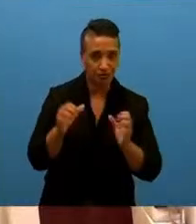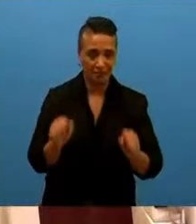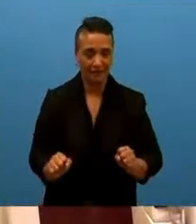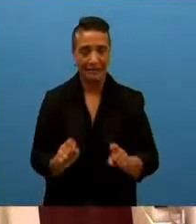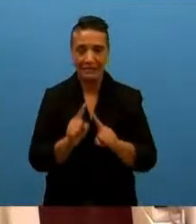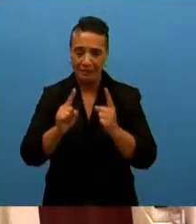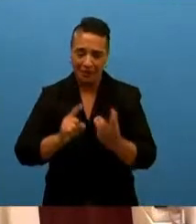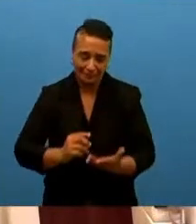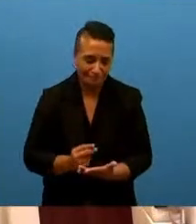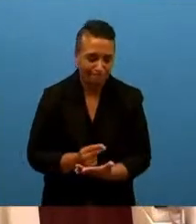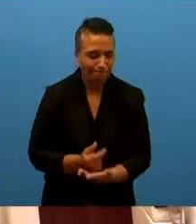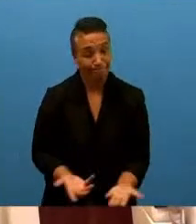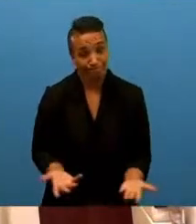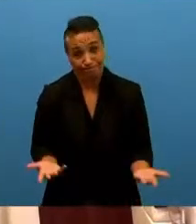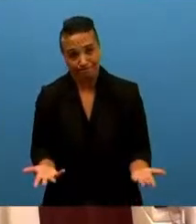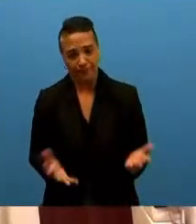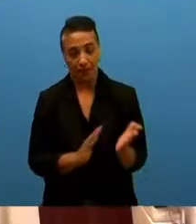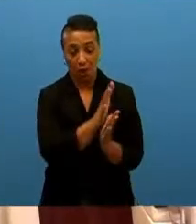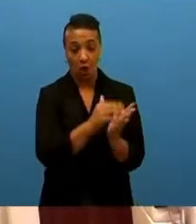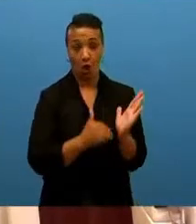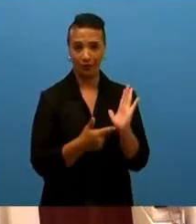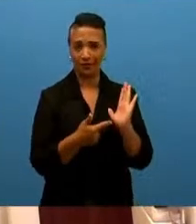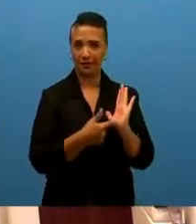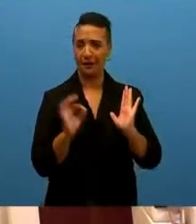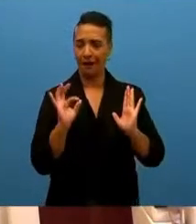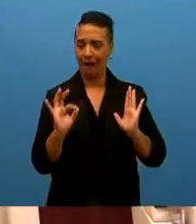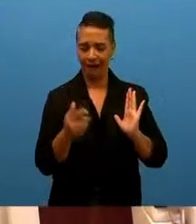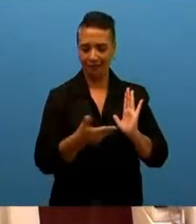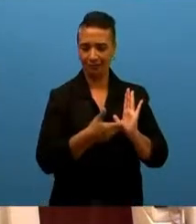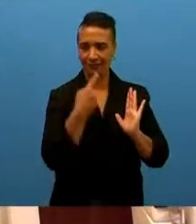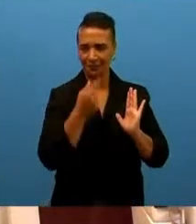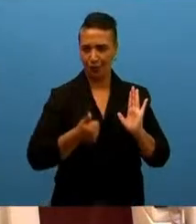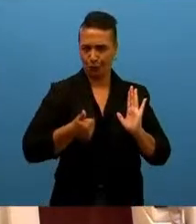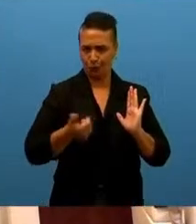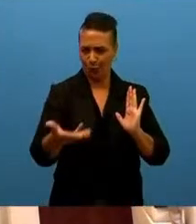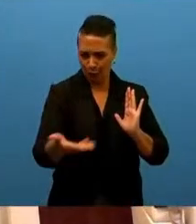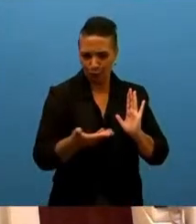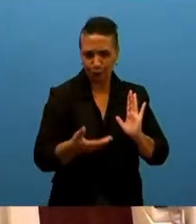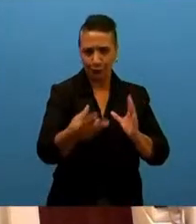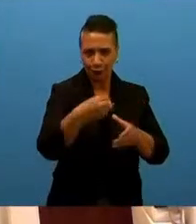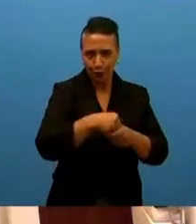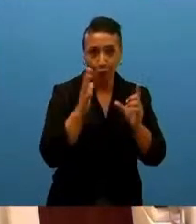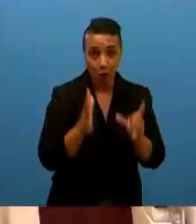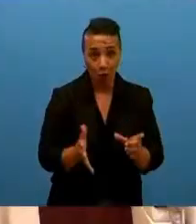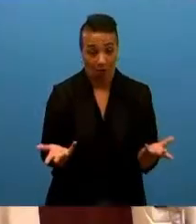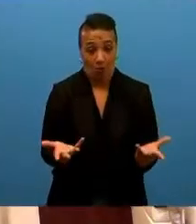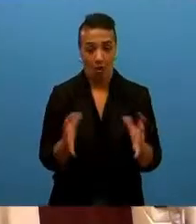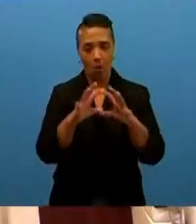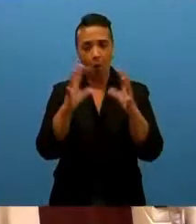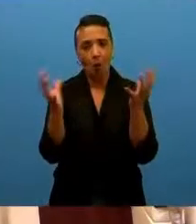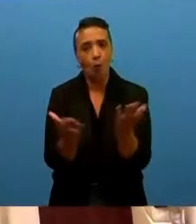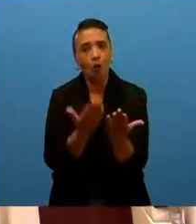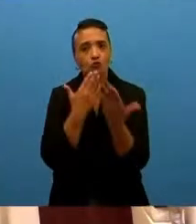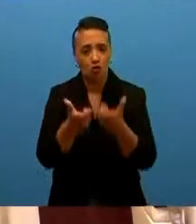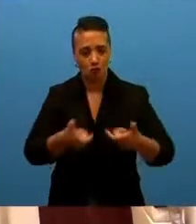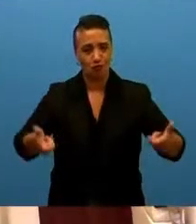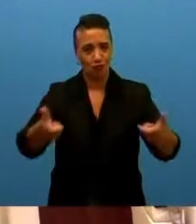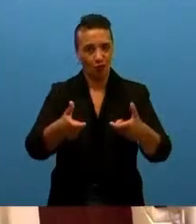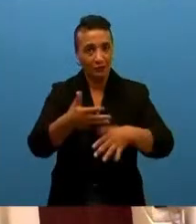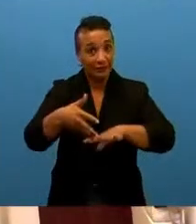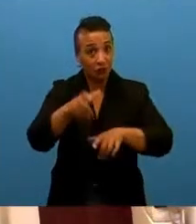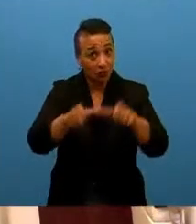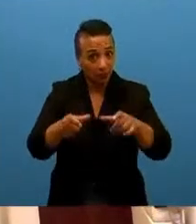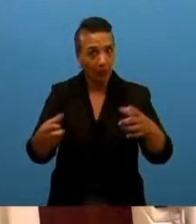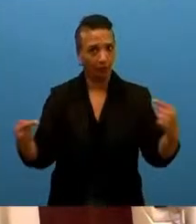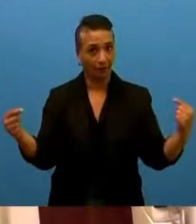Unfortunately, despite the commitments made in the outcome document of the World Conference on Indigenous Peoples, there has been